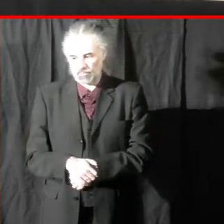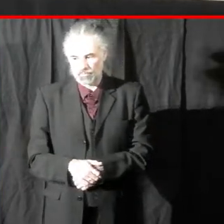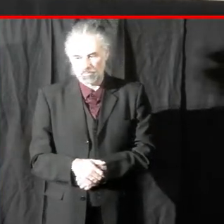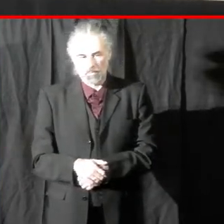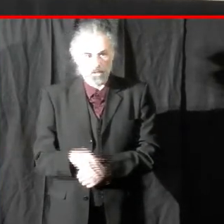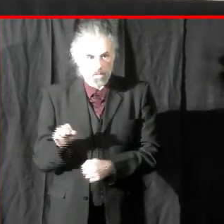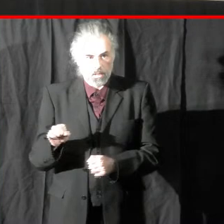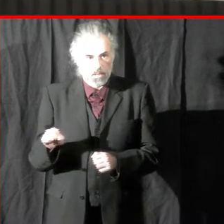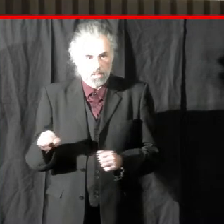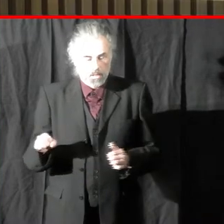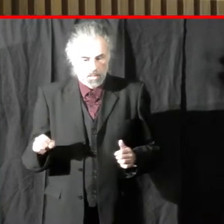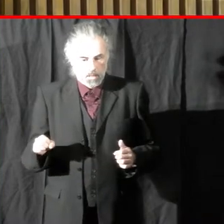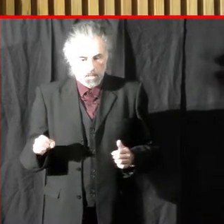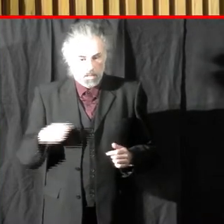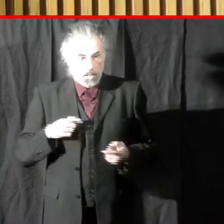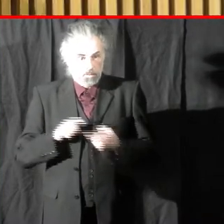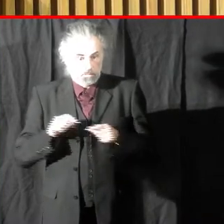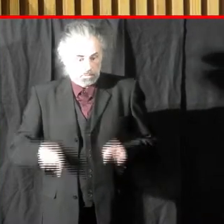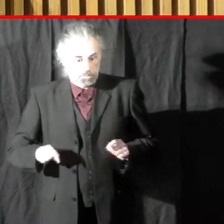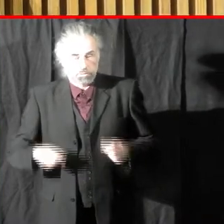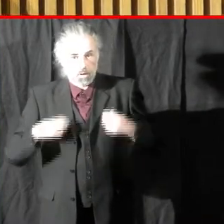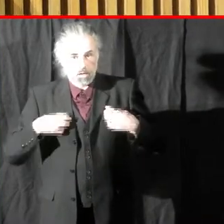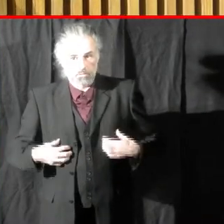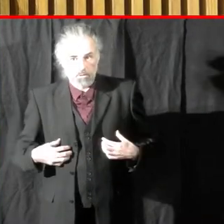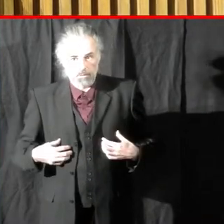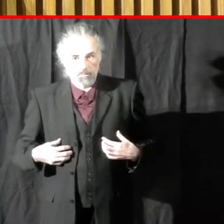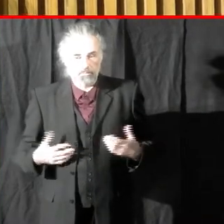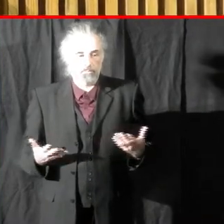Yeah, babe. Yeah, I'm still at the hospital.